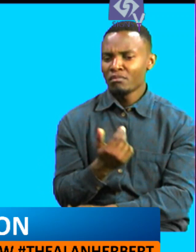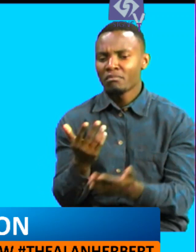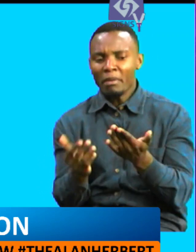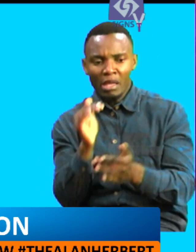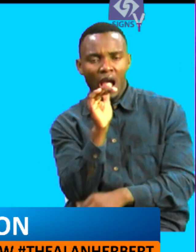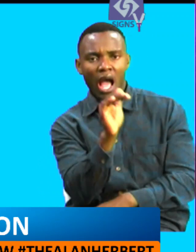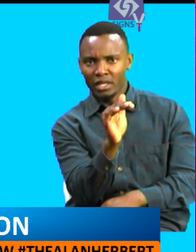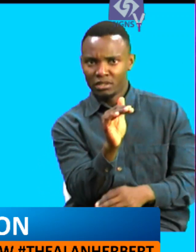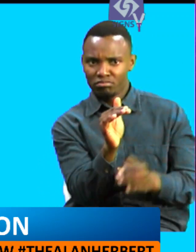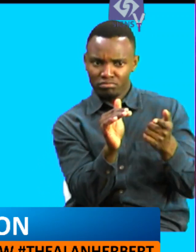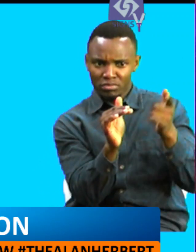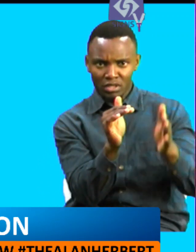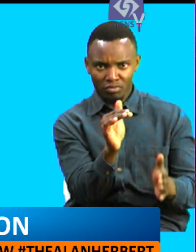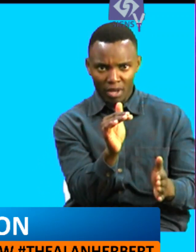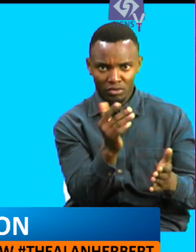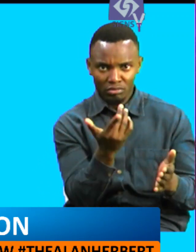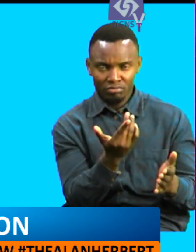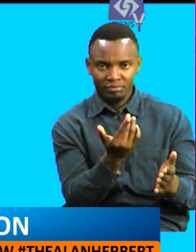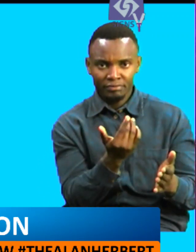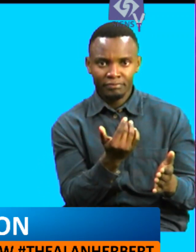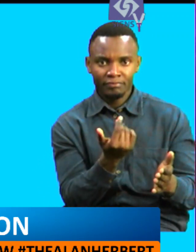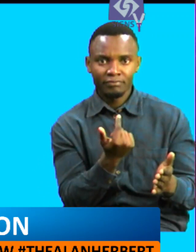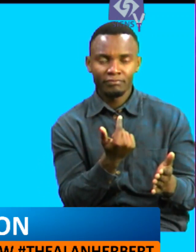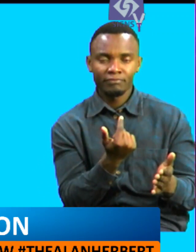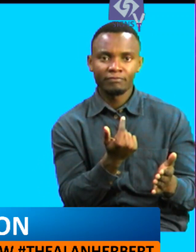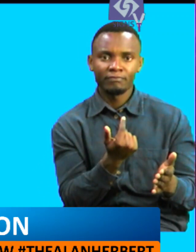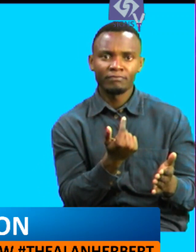just ask maybe him or her what